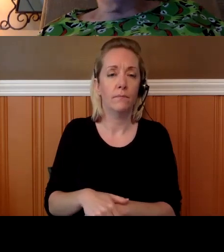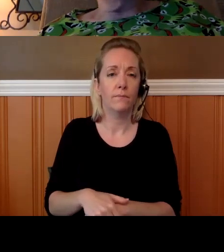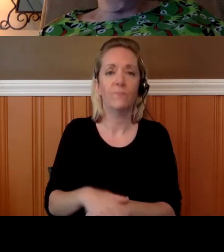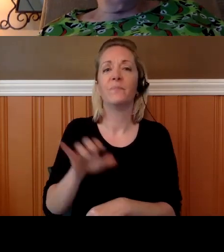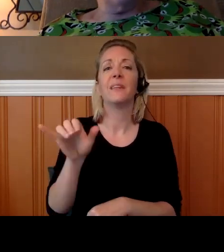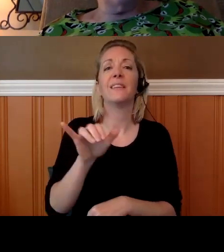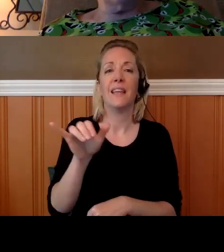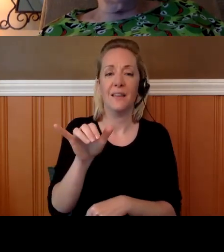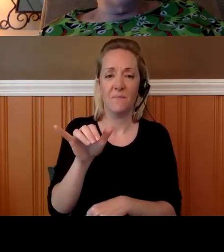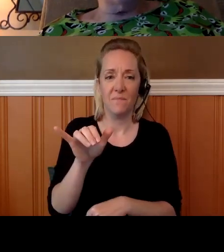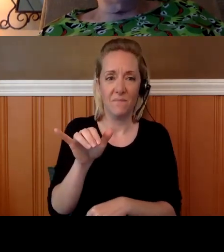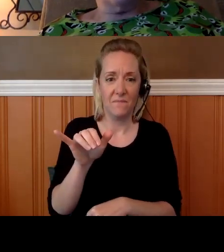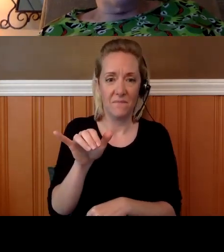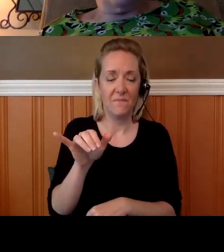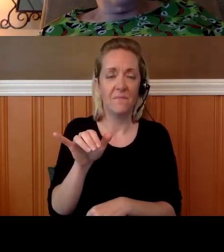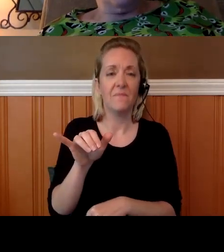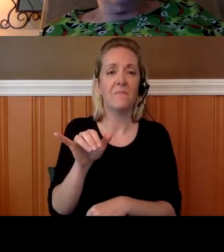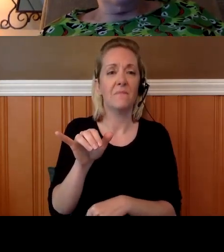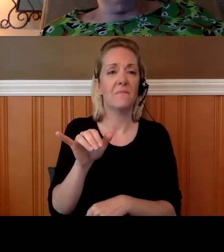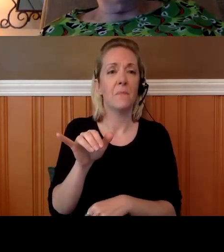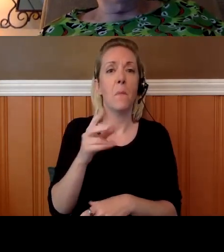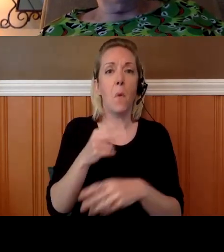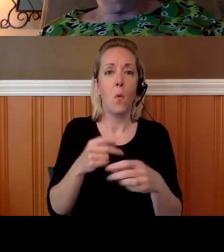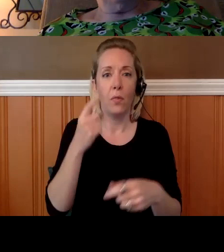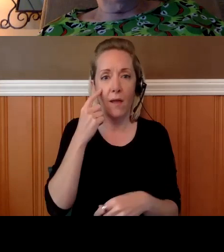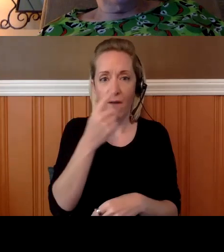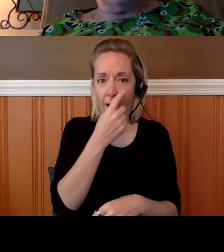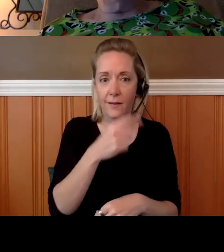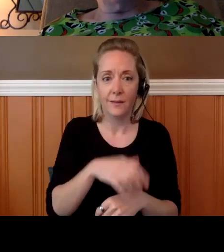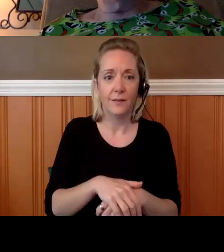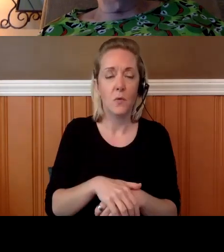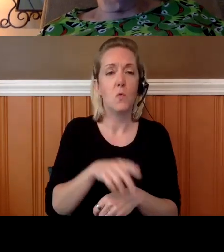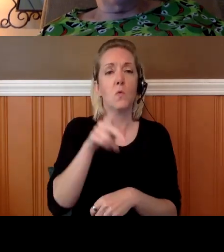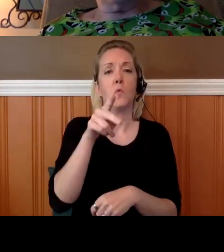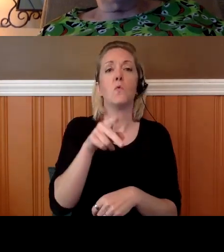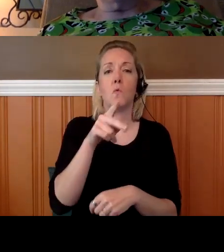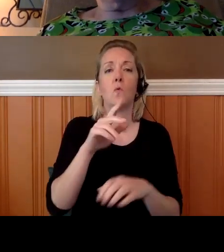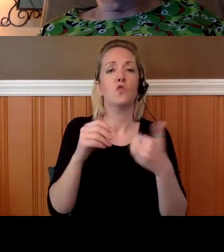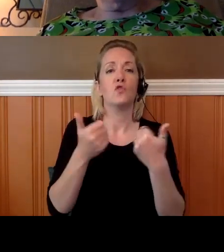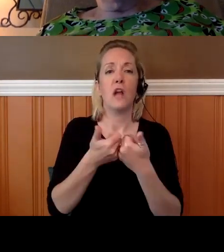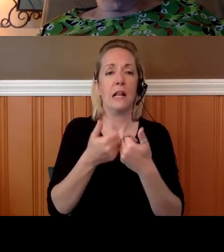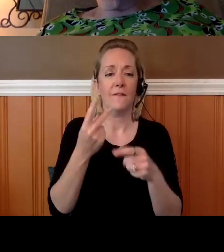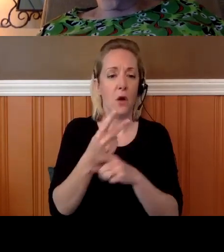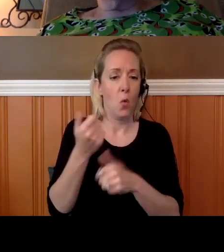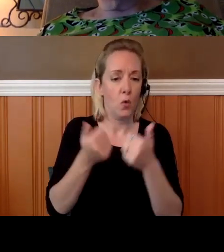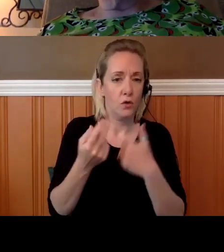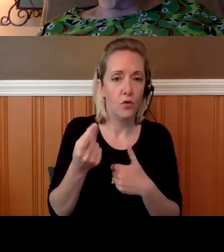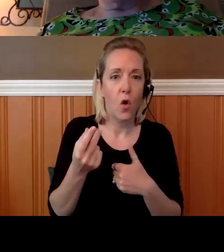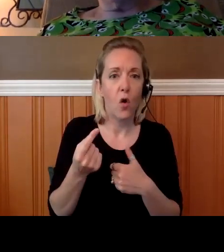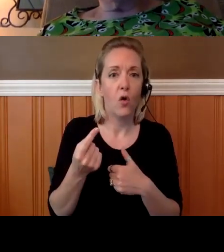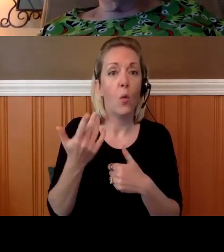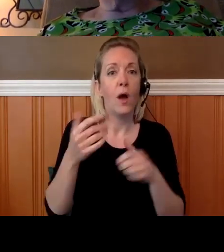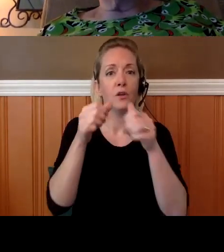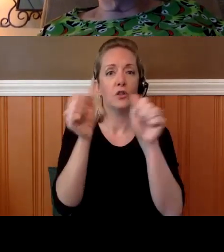That's even harder because Elmo now has eyes. And that would be the hardest because you see the shape